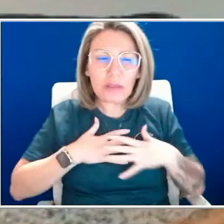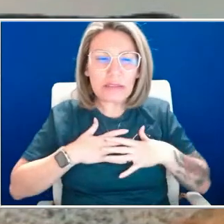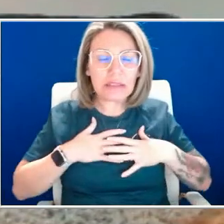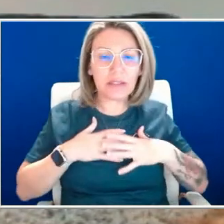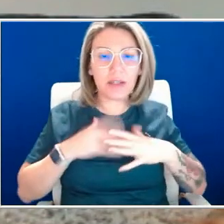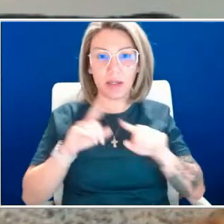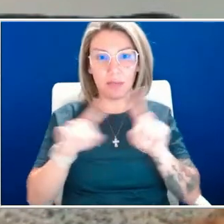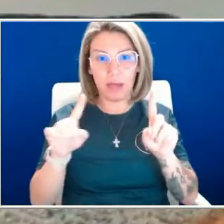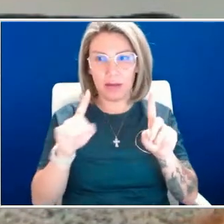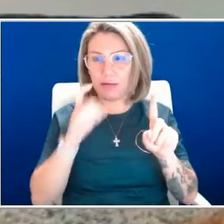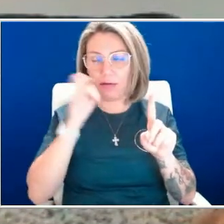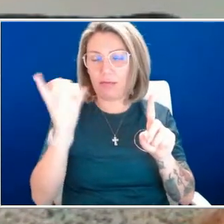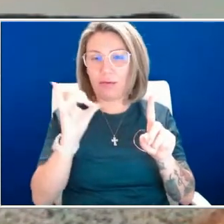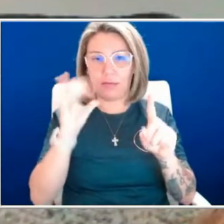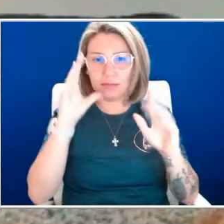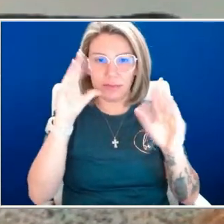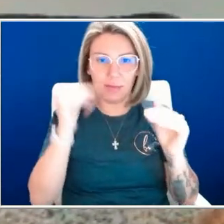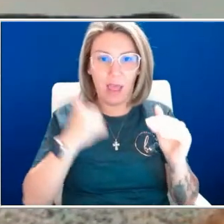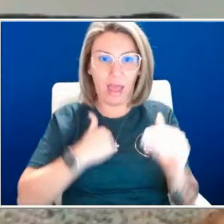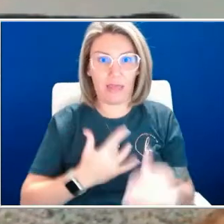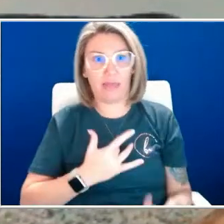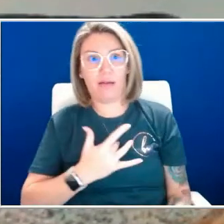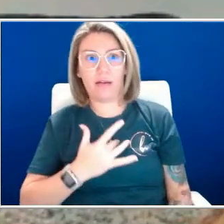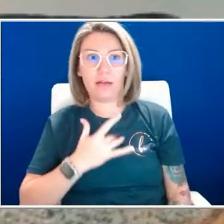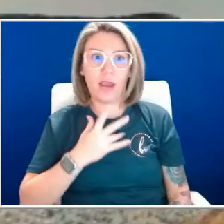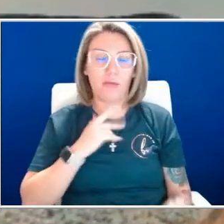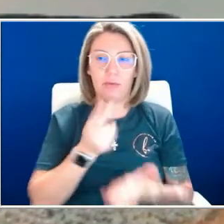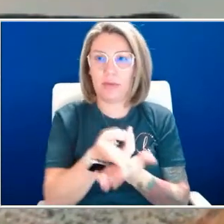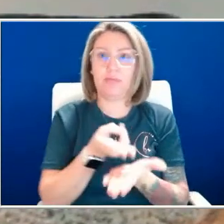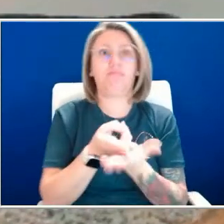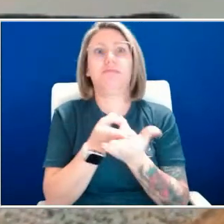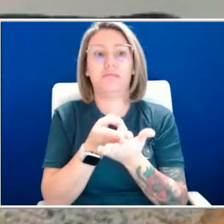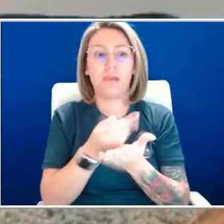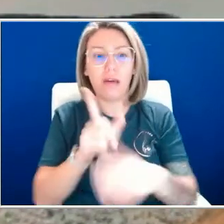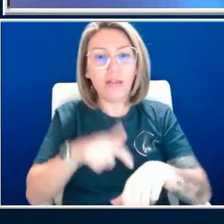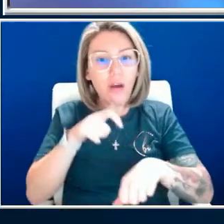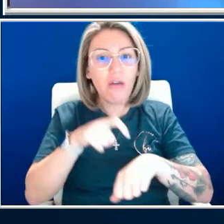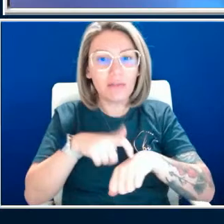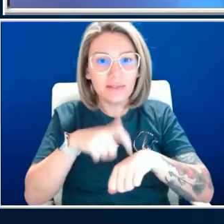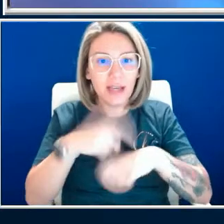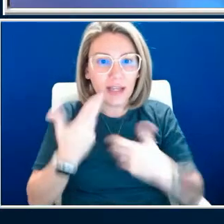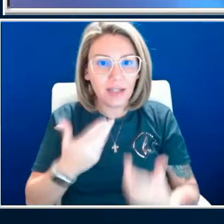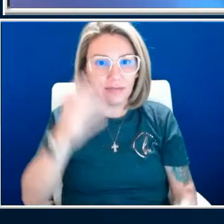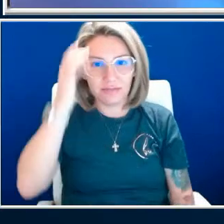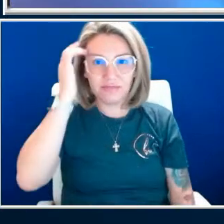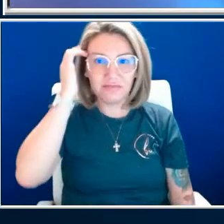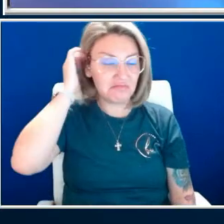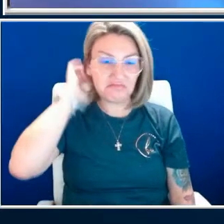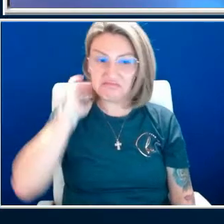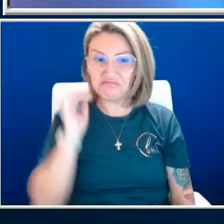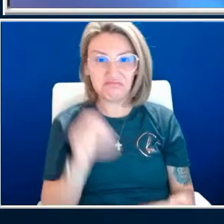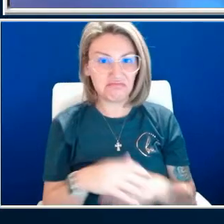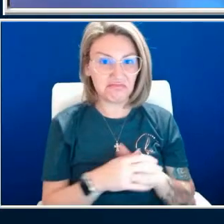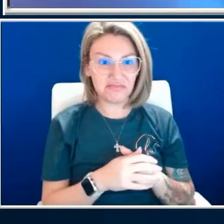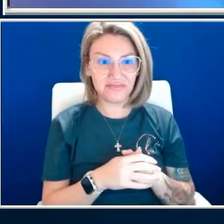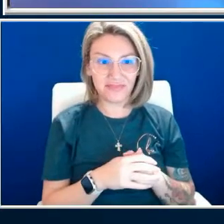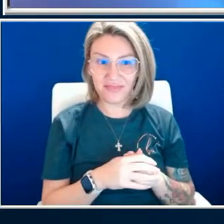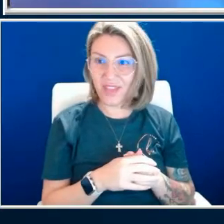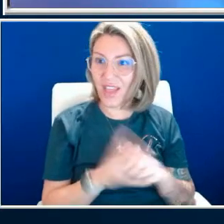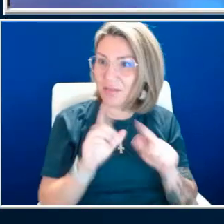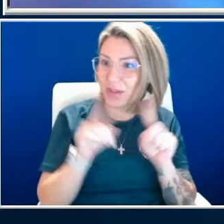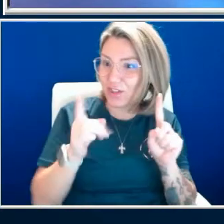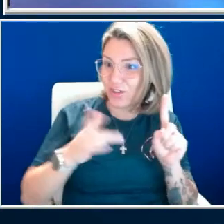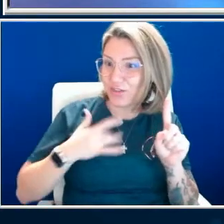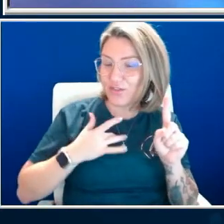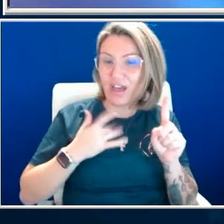I expected. I mean, I thought I would be down for a long time. But you felt that immediate bounce back